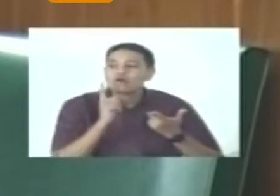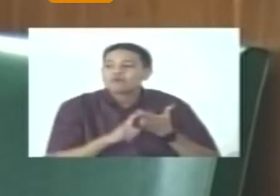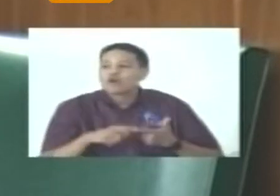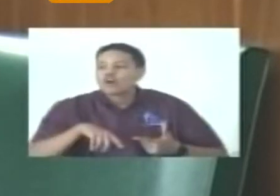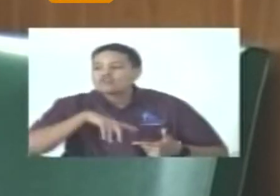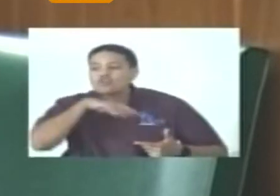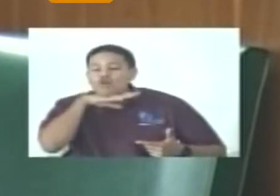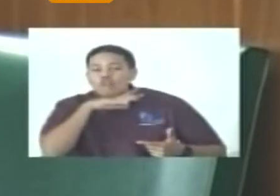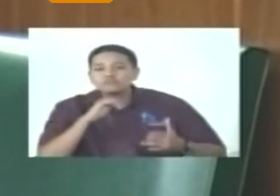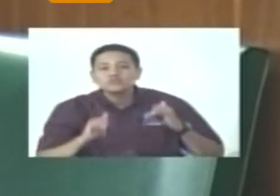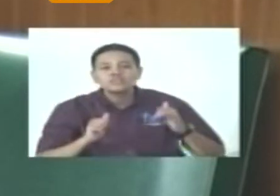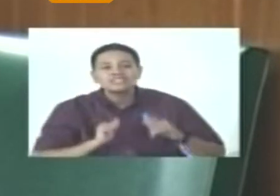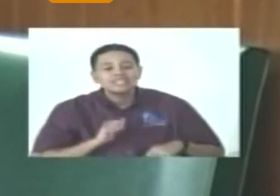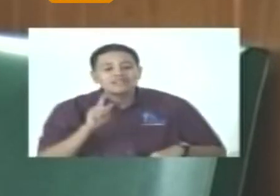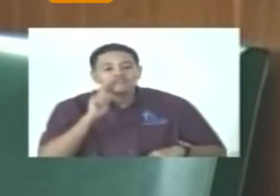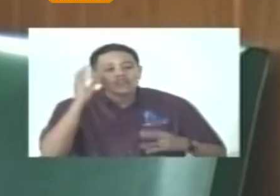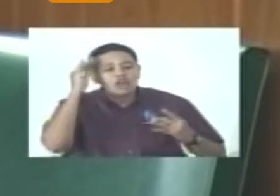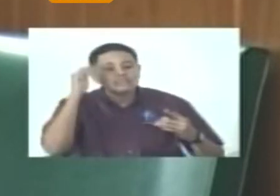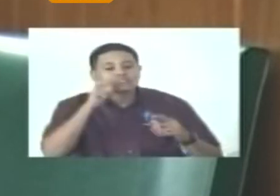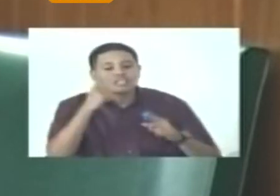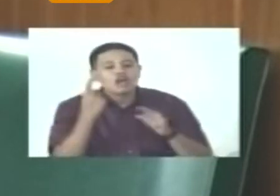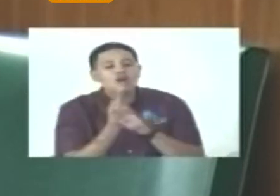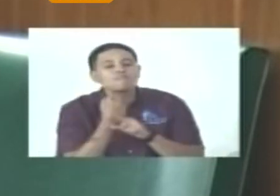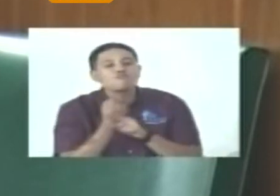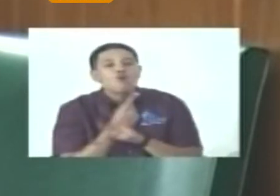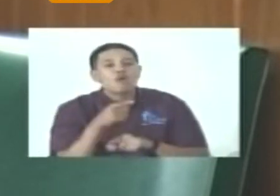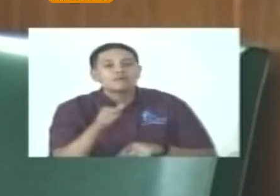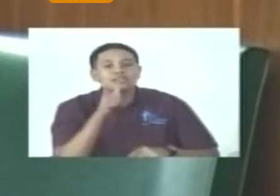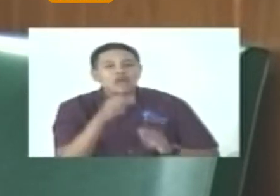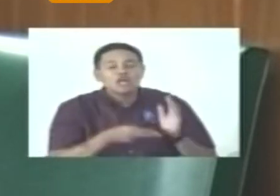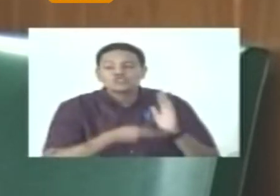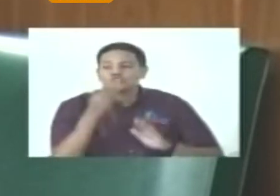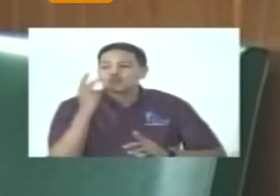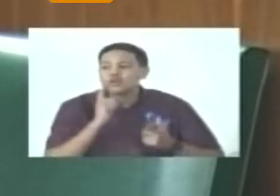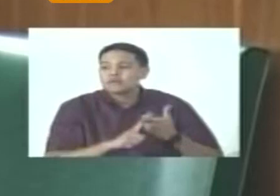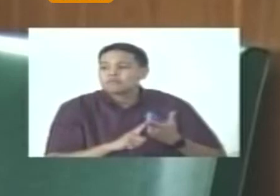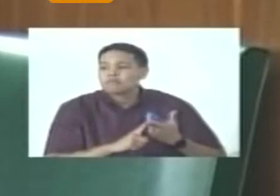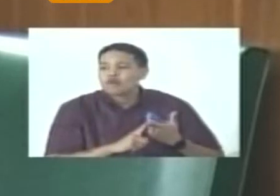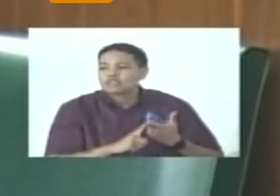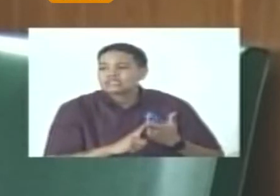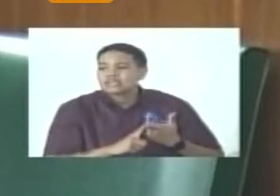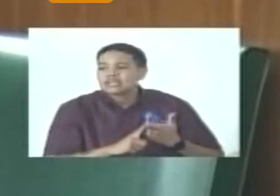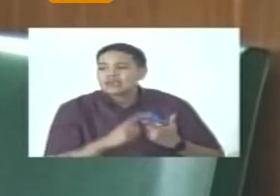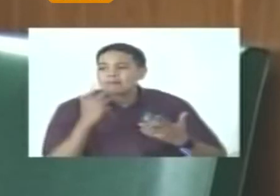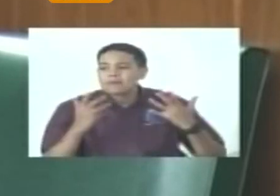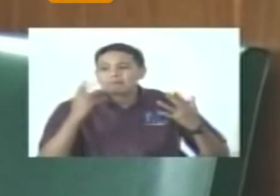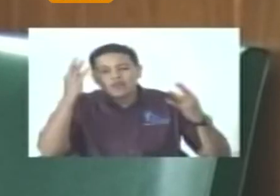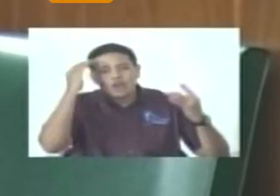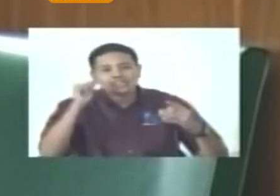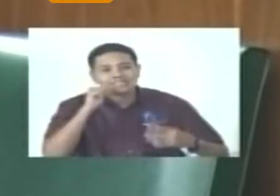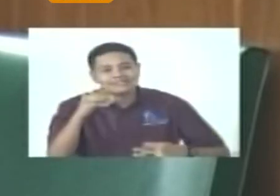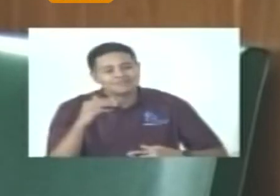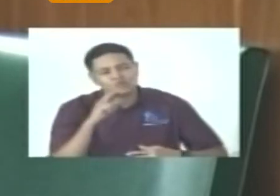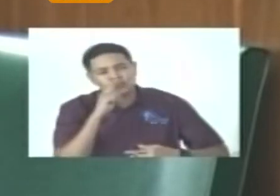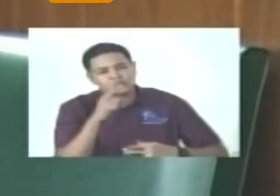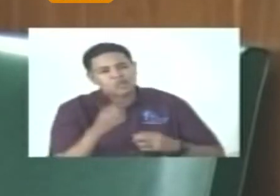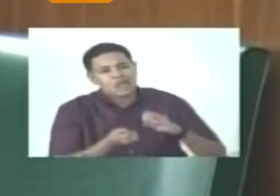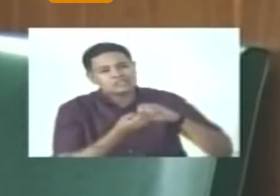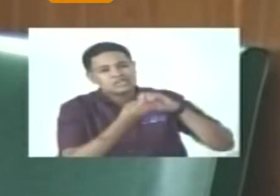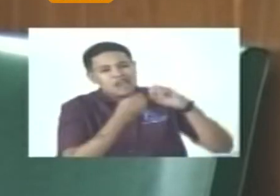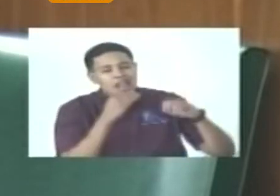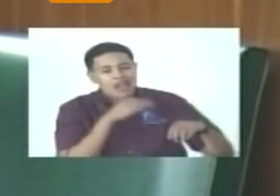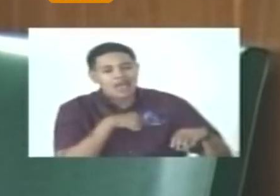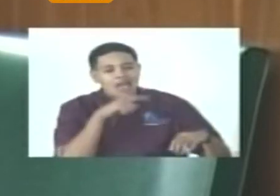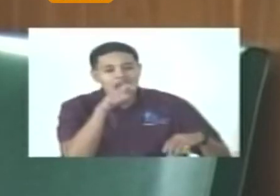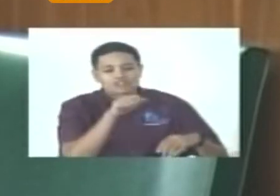corruption, which I consider to be inappropriate, disingenuous, and may be considered dishonest. And I ask you to ask